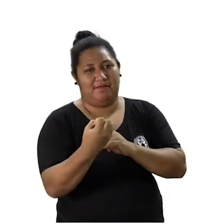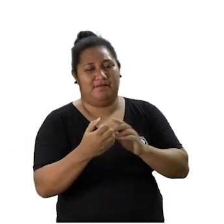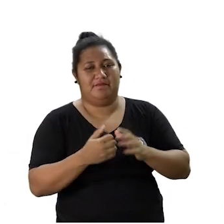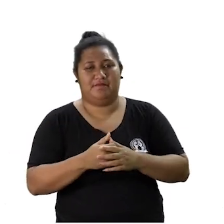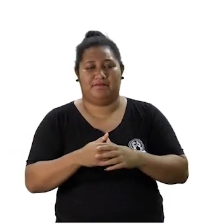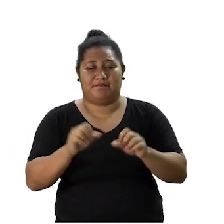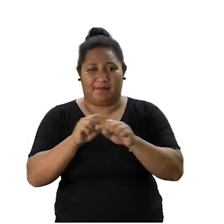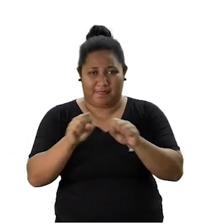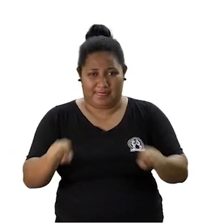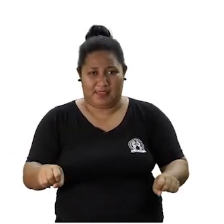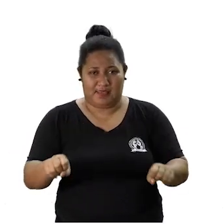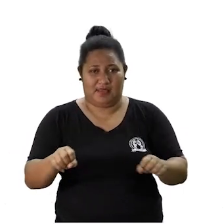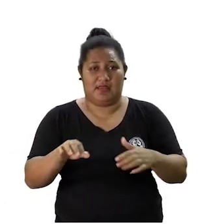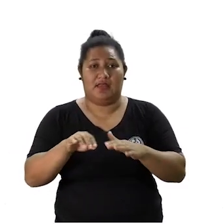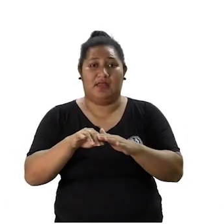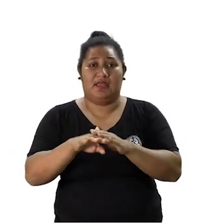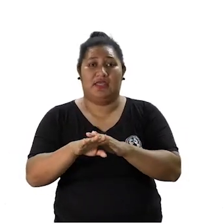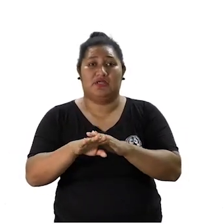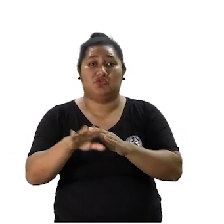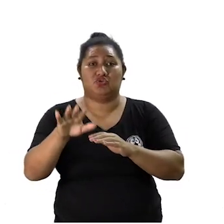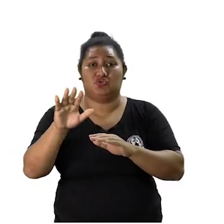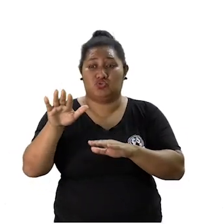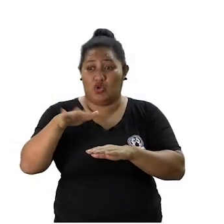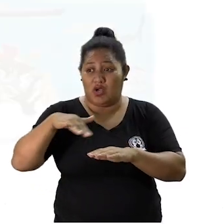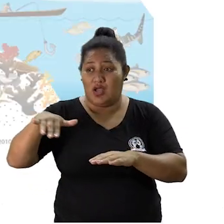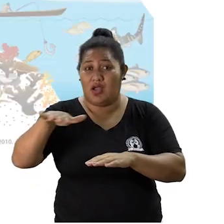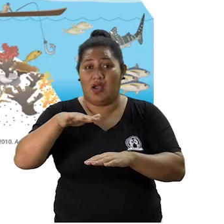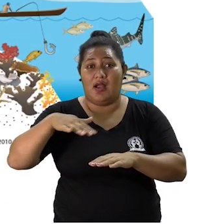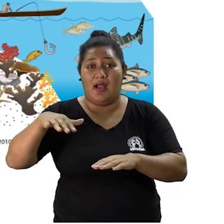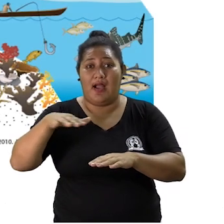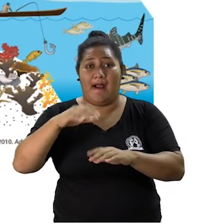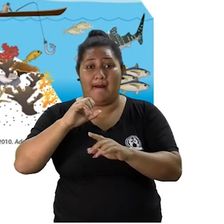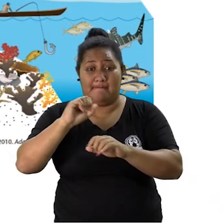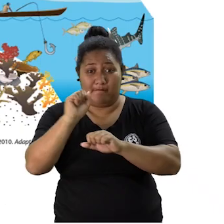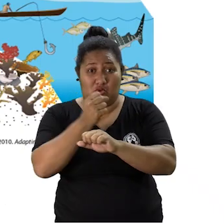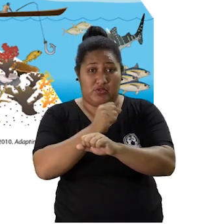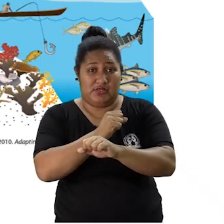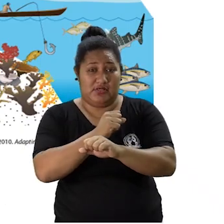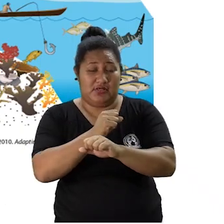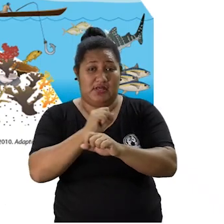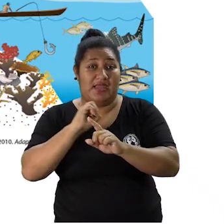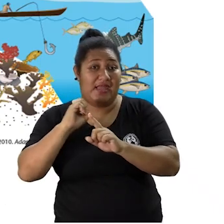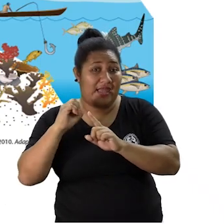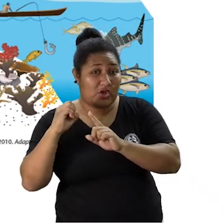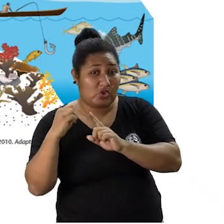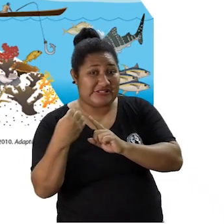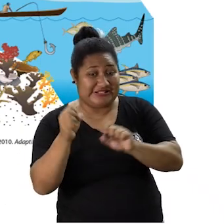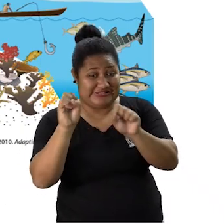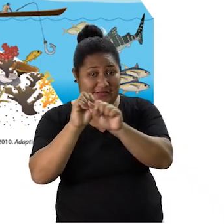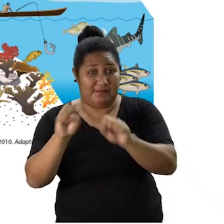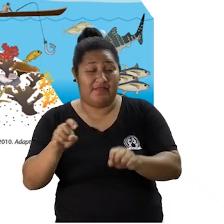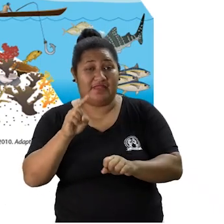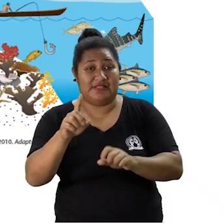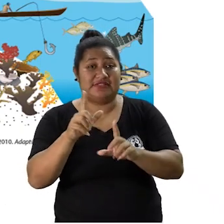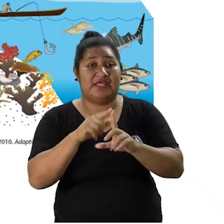The inshore marine environment ecosystem. O se ata whataitaila nata maiti.